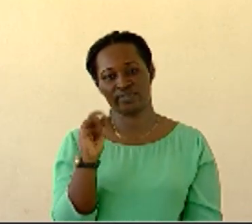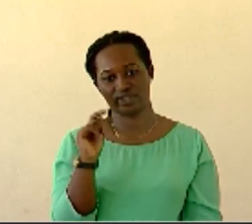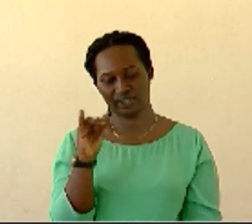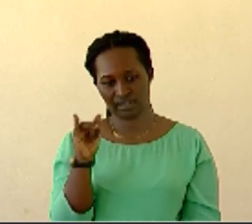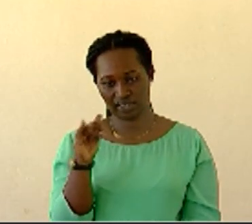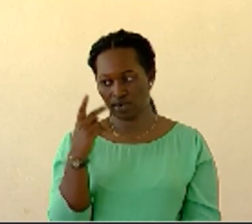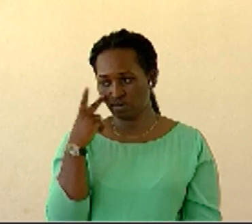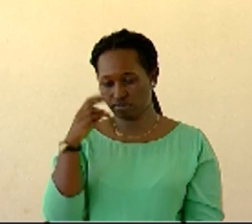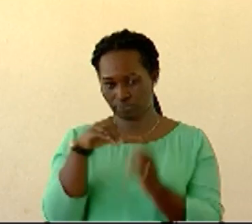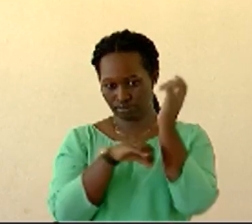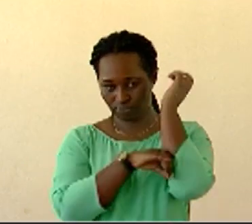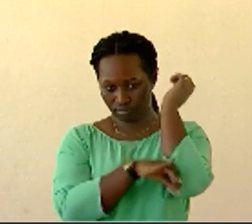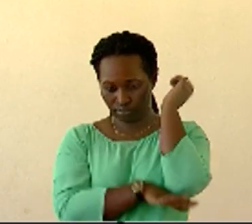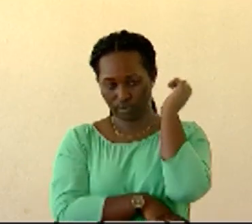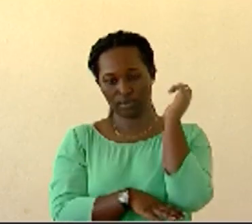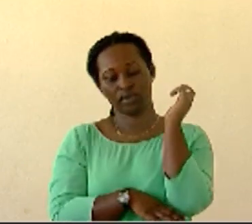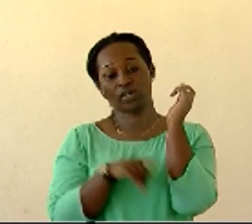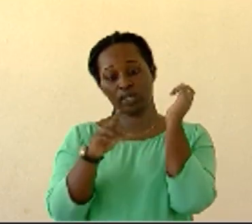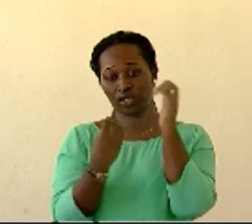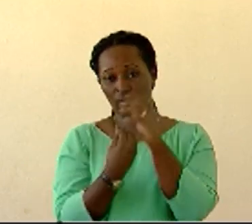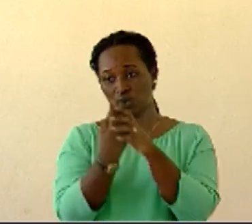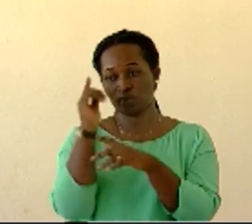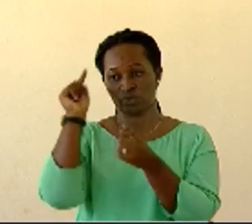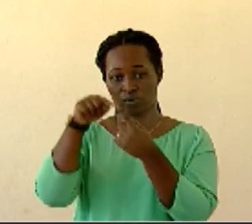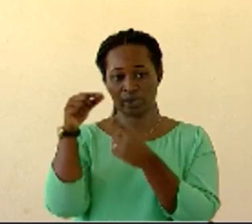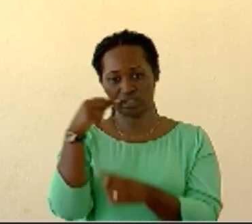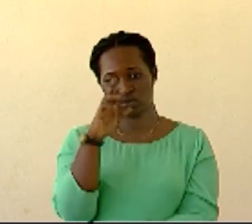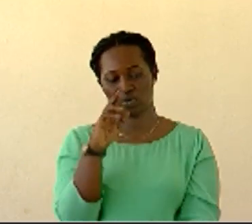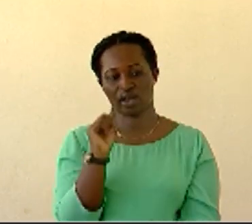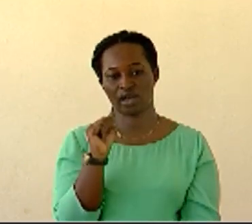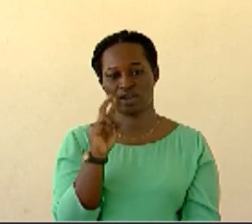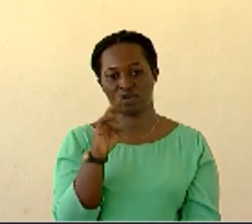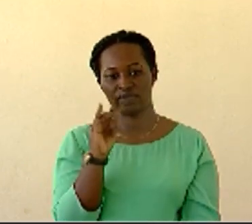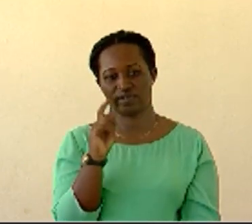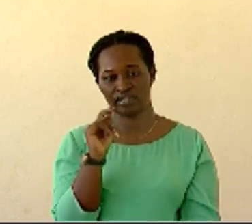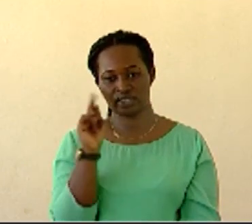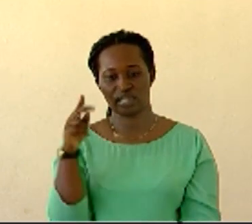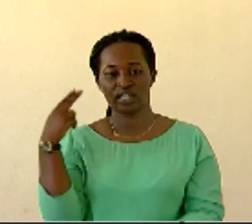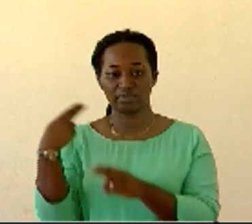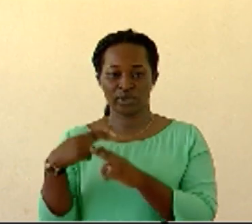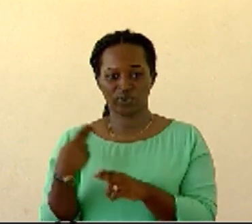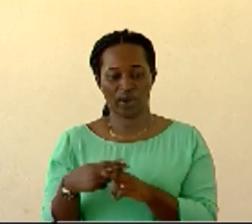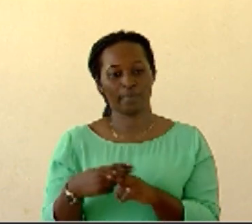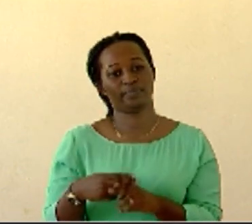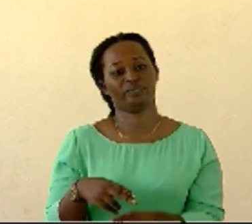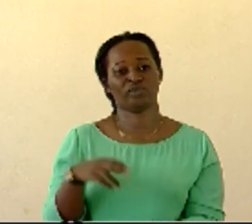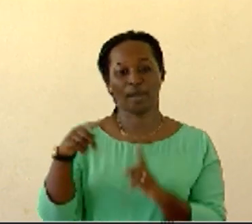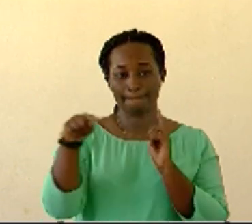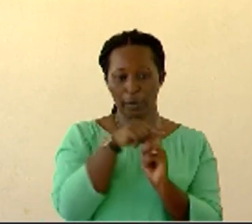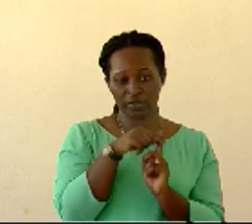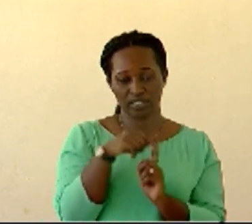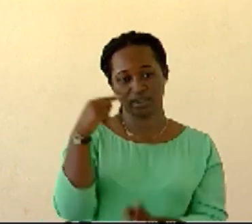these roots are growing towards gravity. That's what we call positive geotropism or